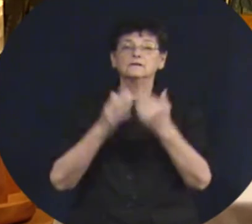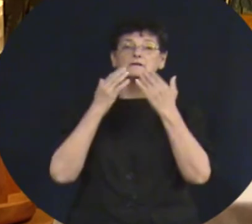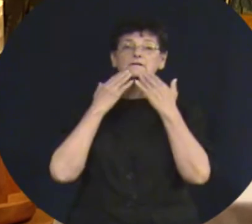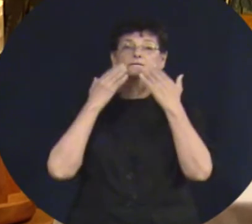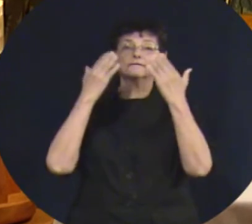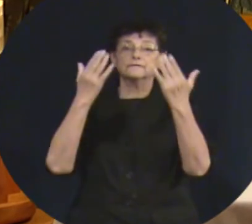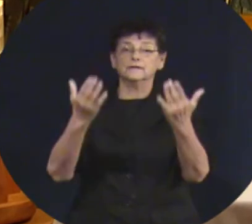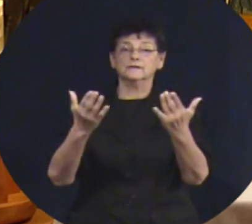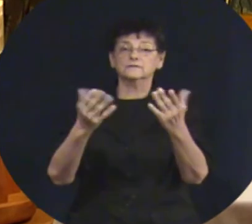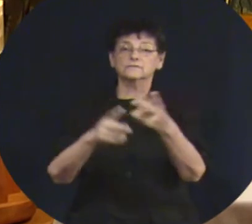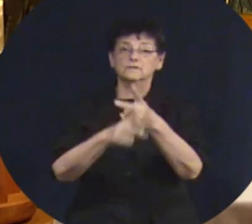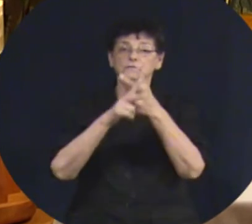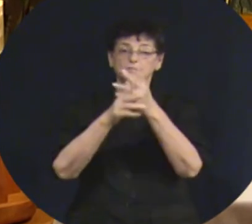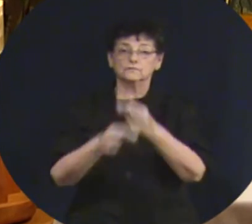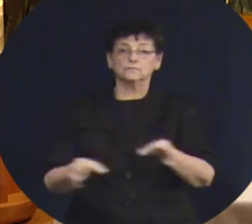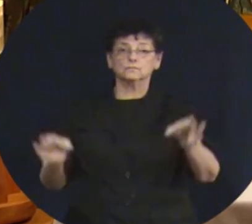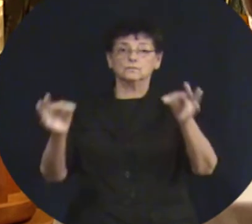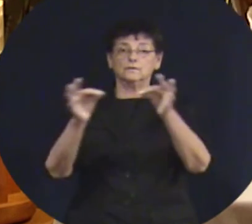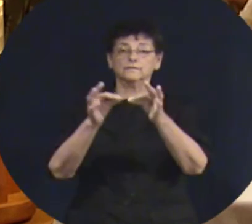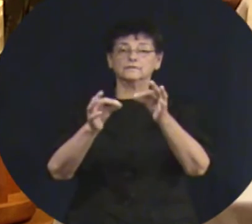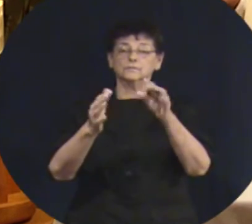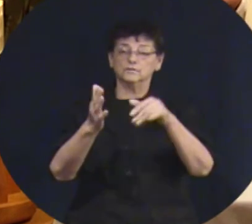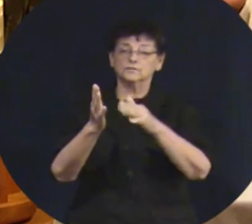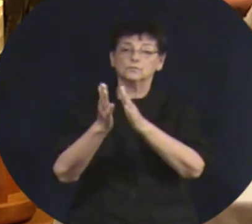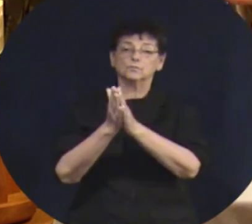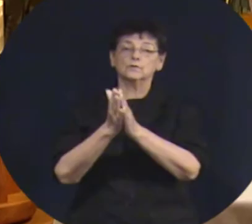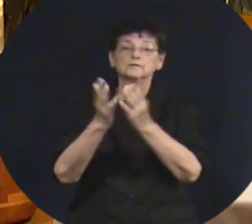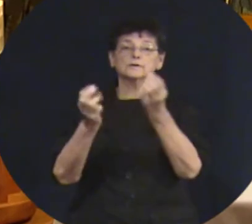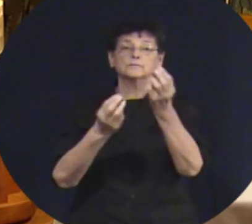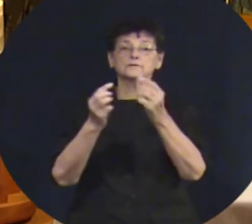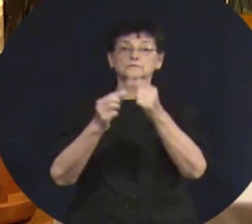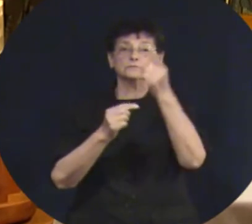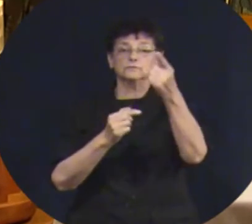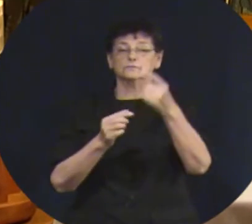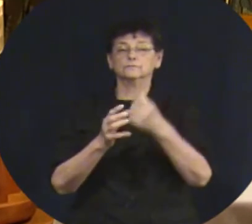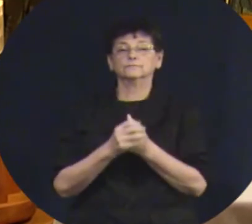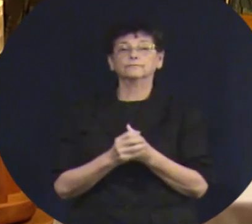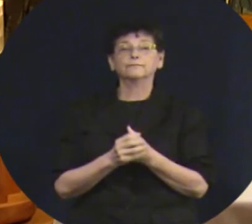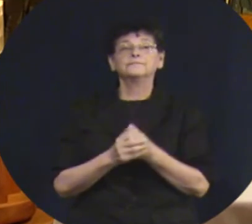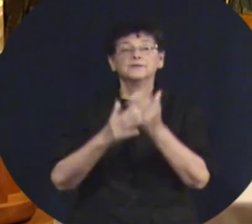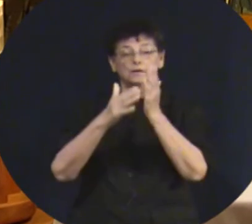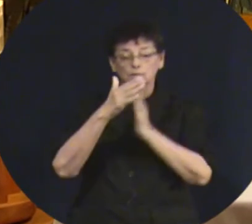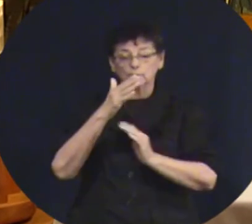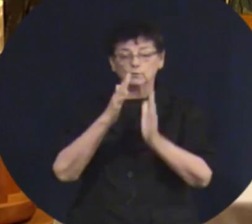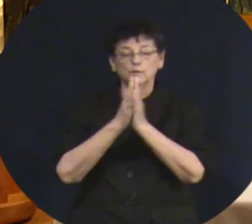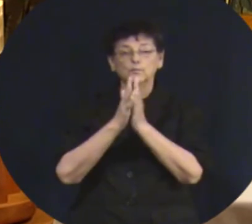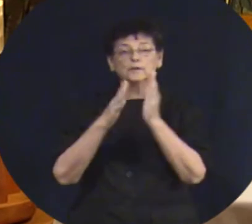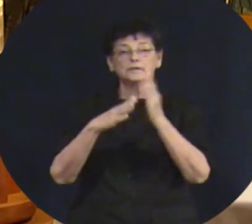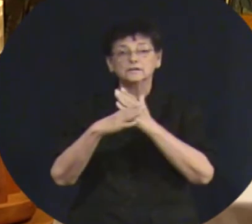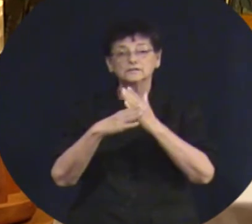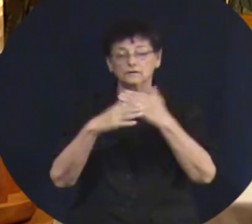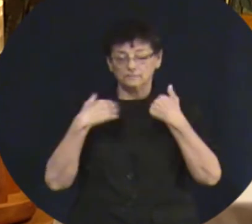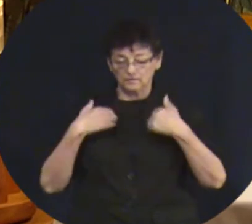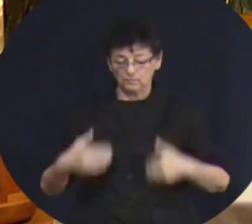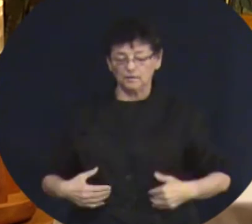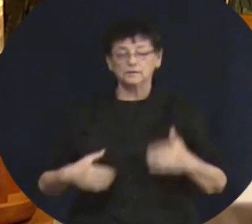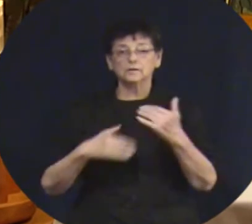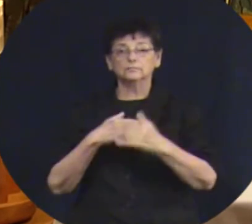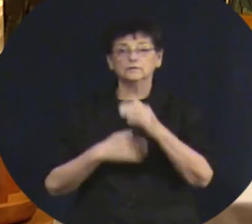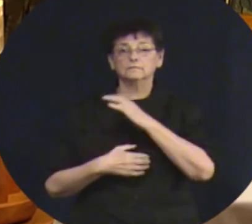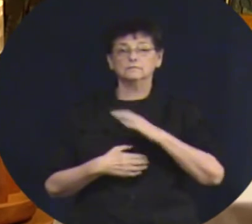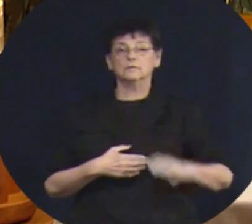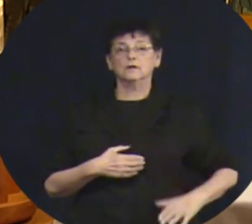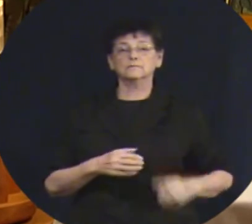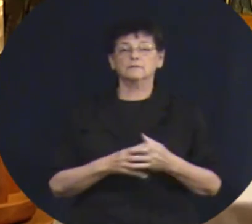giving thanks that you have held us worthy to be in your presence and minister to you. Humbly we pray that, partaking of the body and blood of